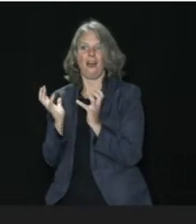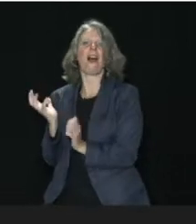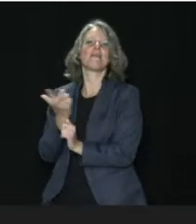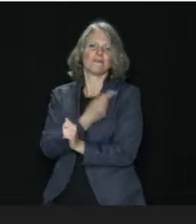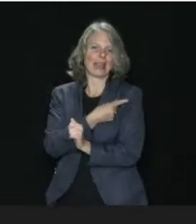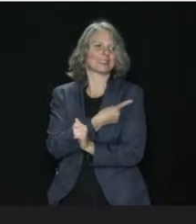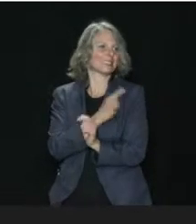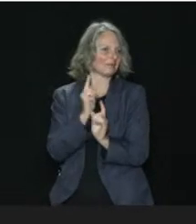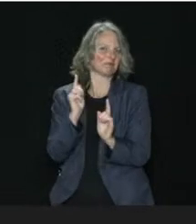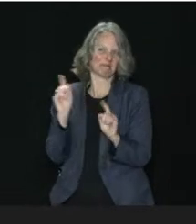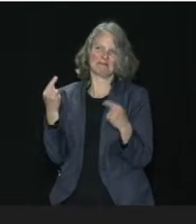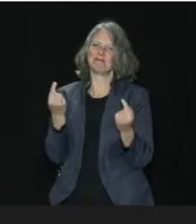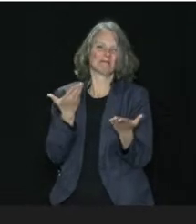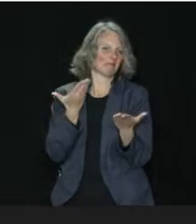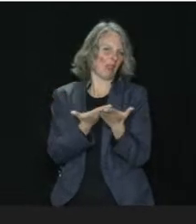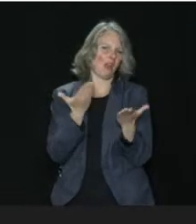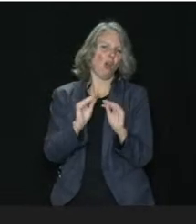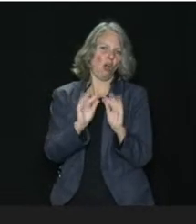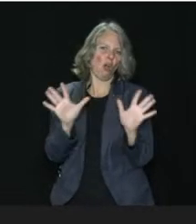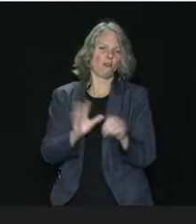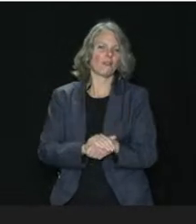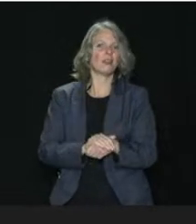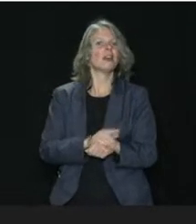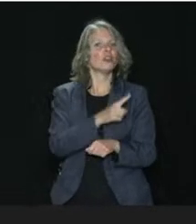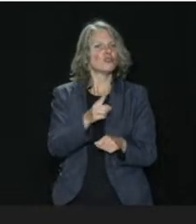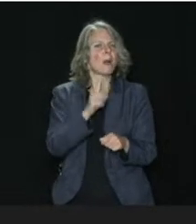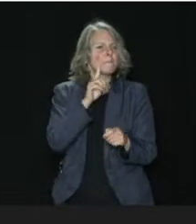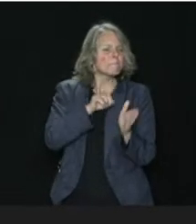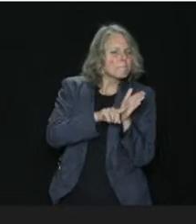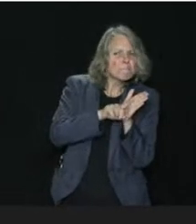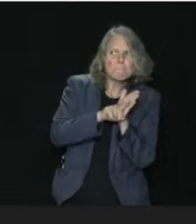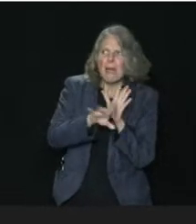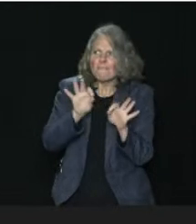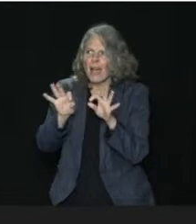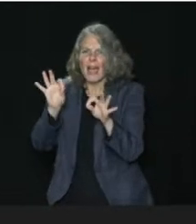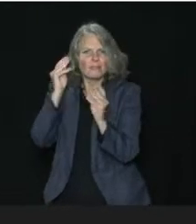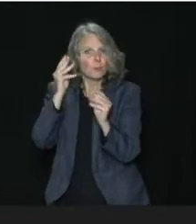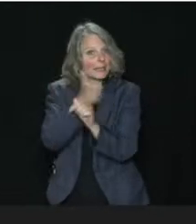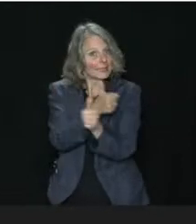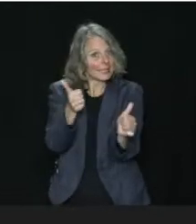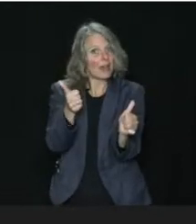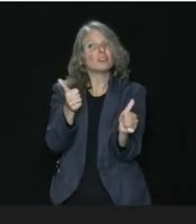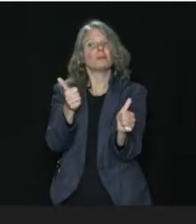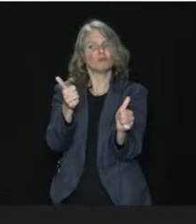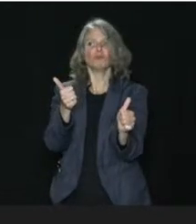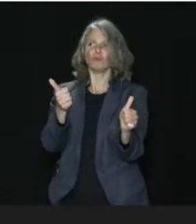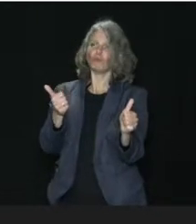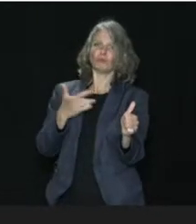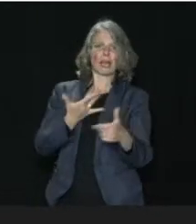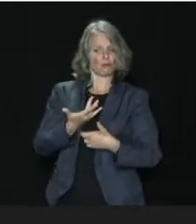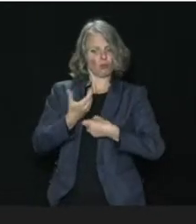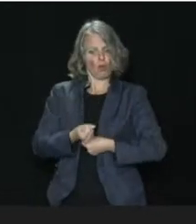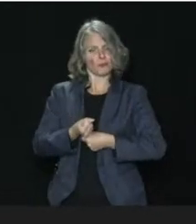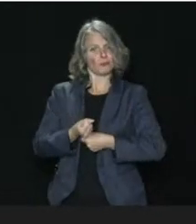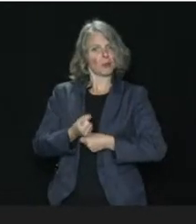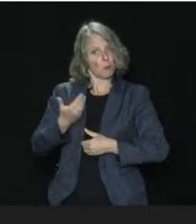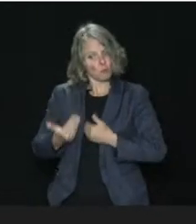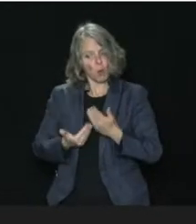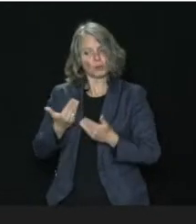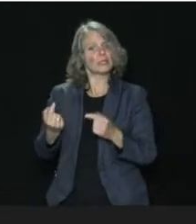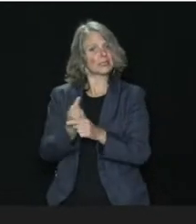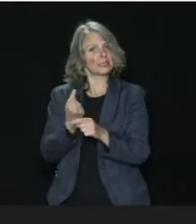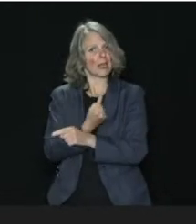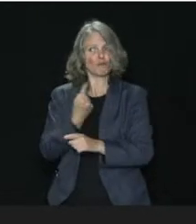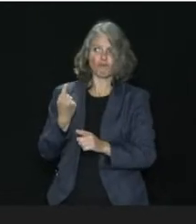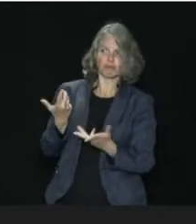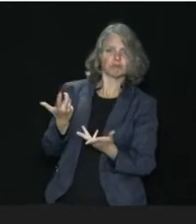that they are getting the information that they need. So I think we need to maintain confidence in that process and